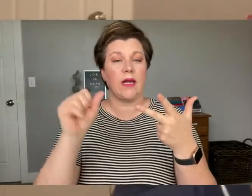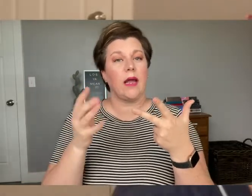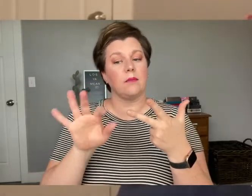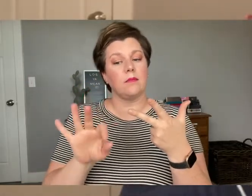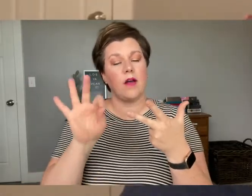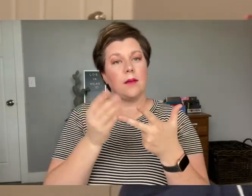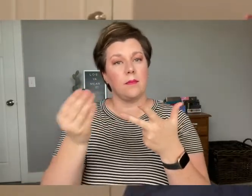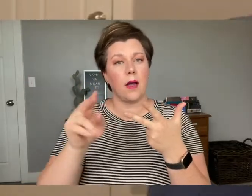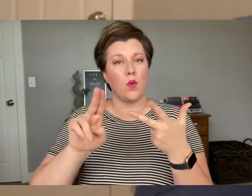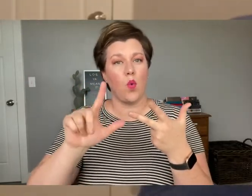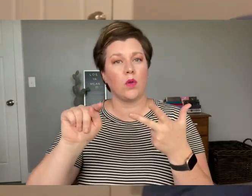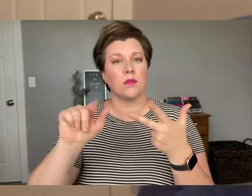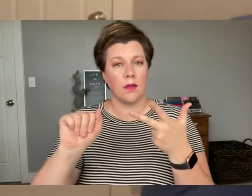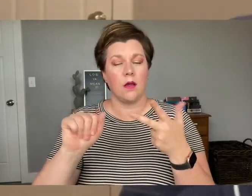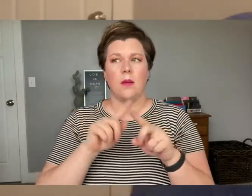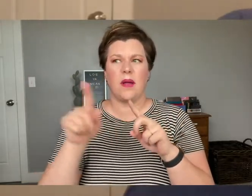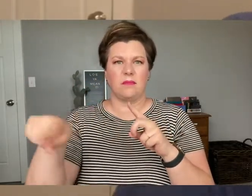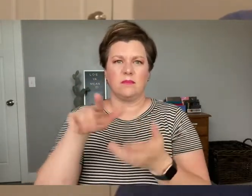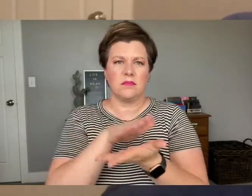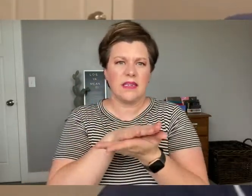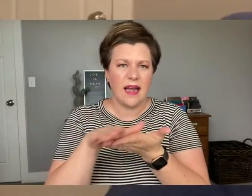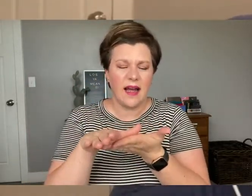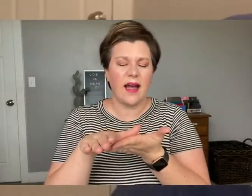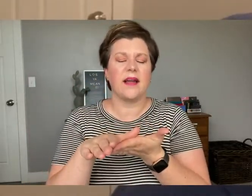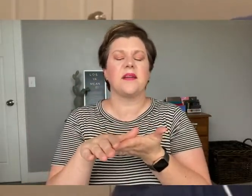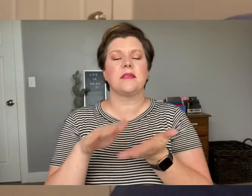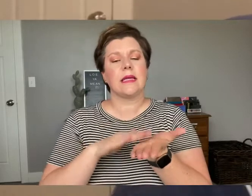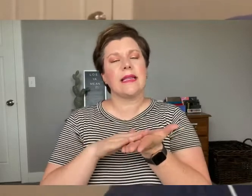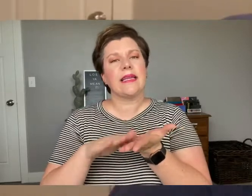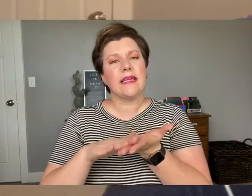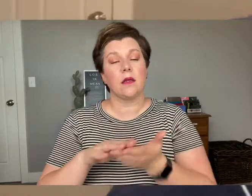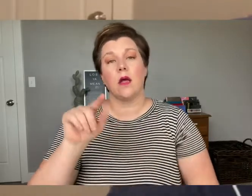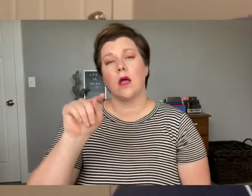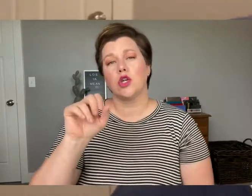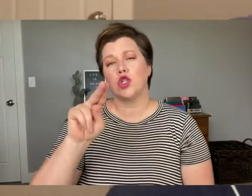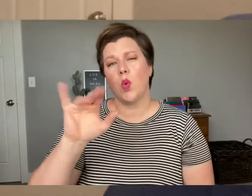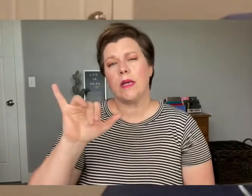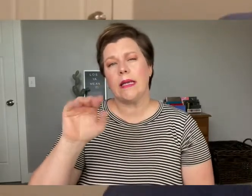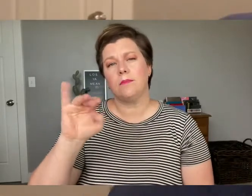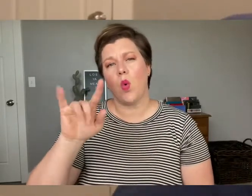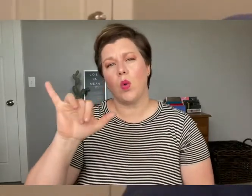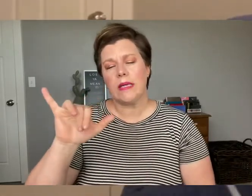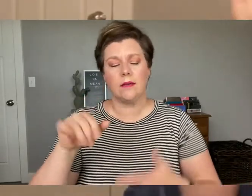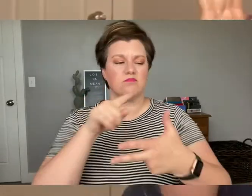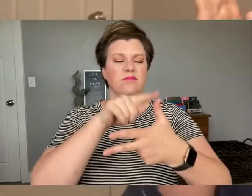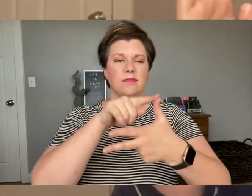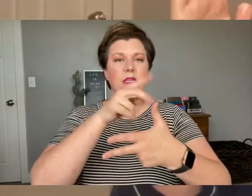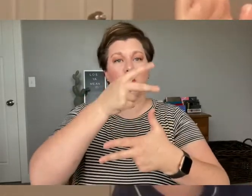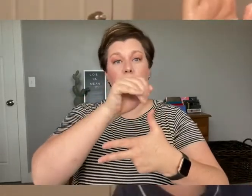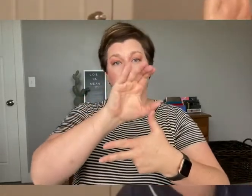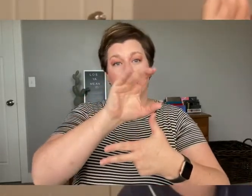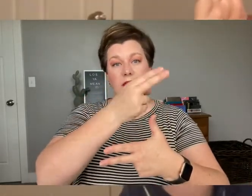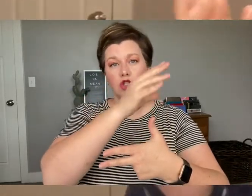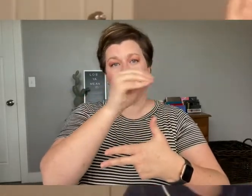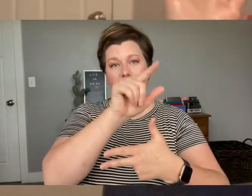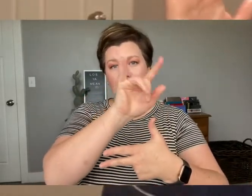and Peach and Lily at Ulta, but they are all really nice cleansers. The Tony Moly is going to